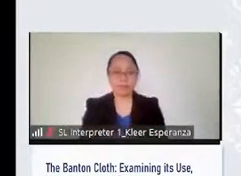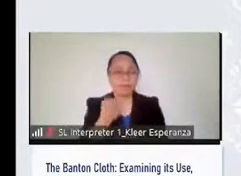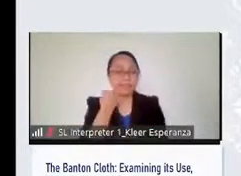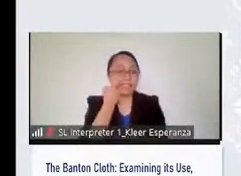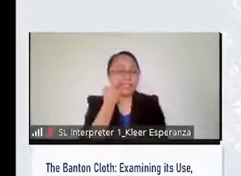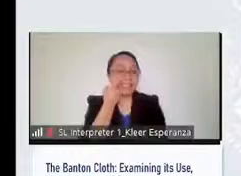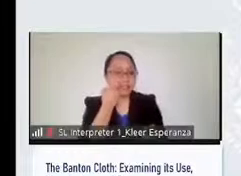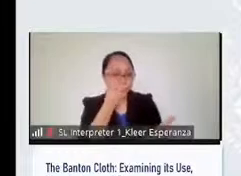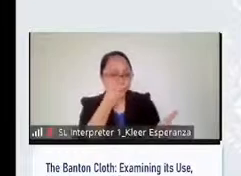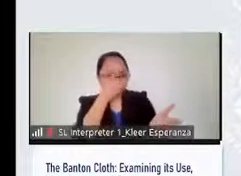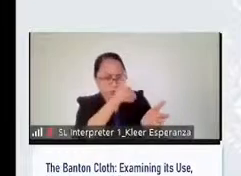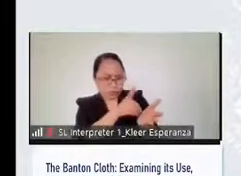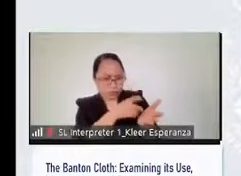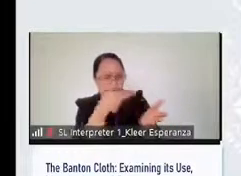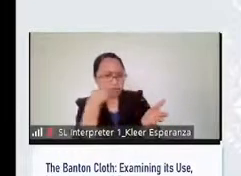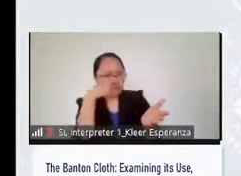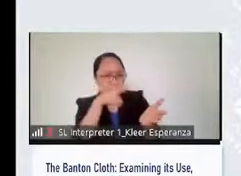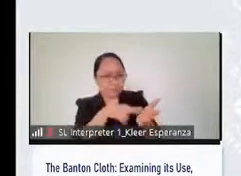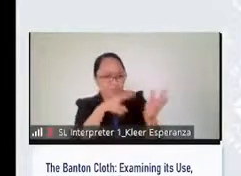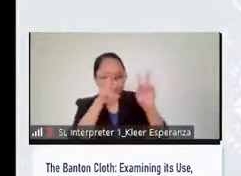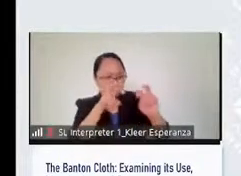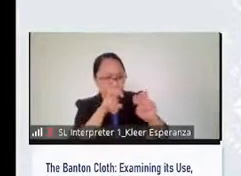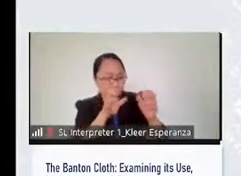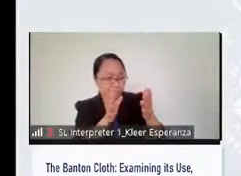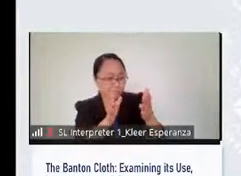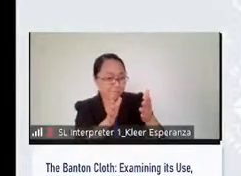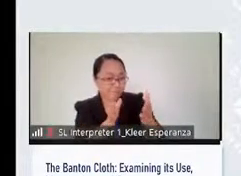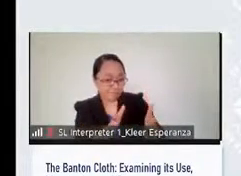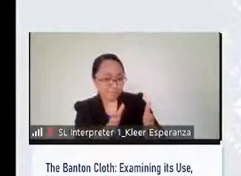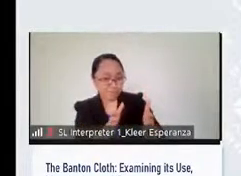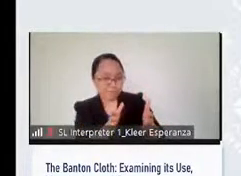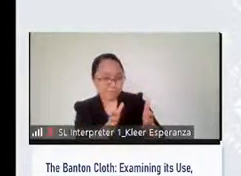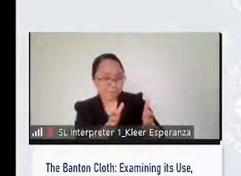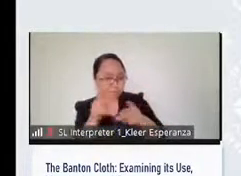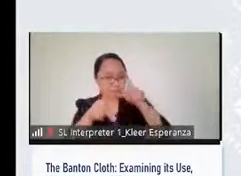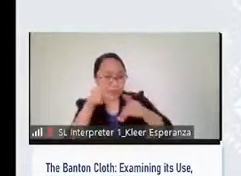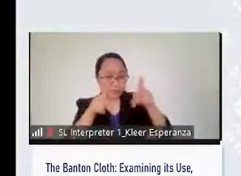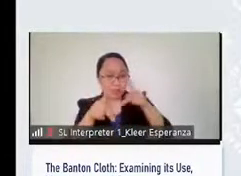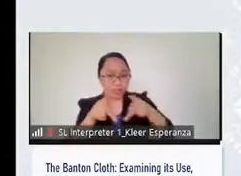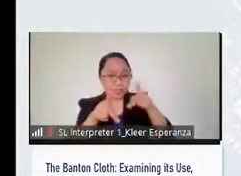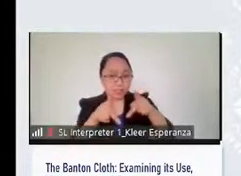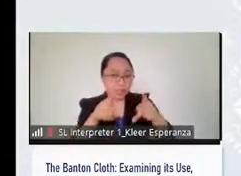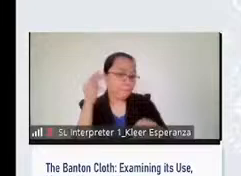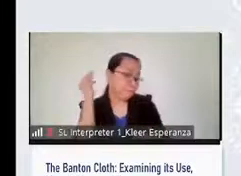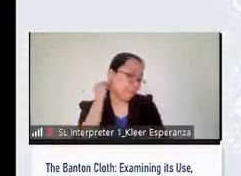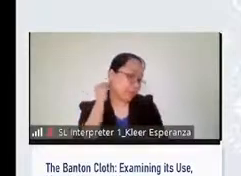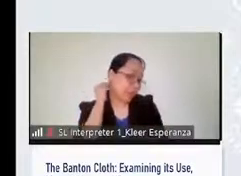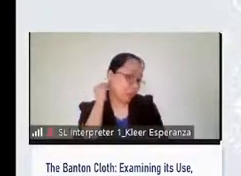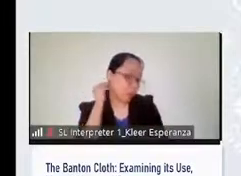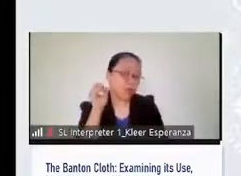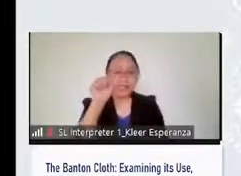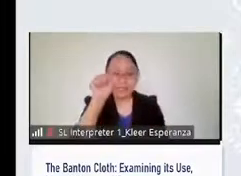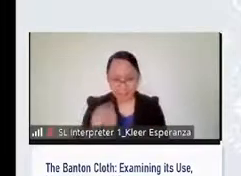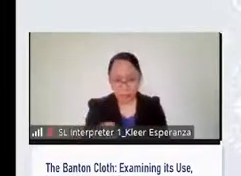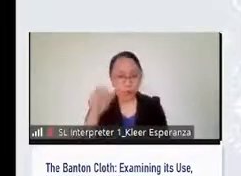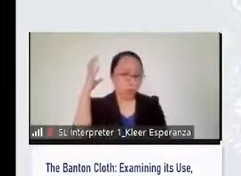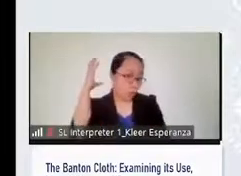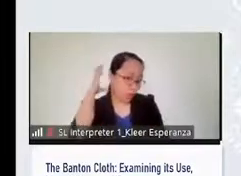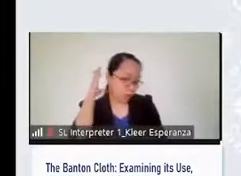of the National Museum Ethnology Division researchers among the Blaan of Sarangani and Tiboli of South